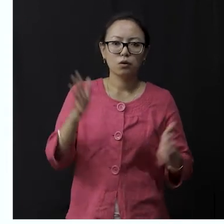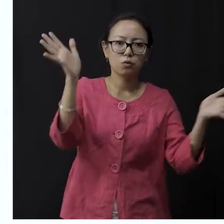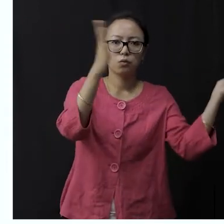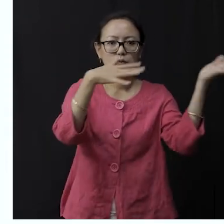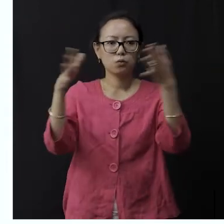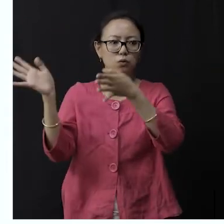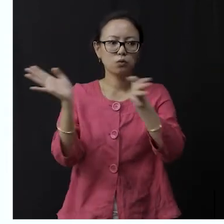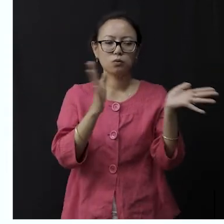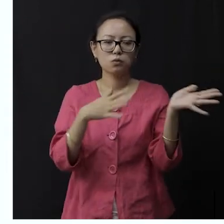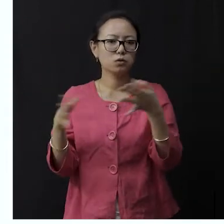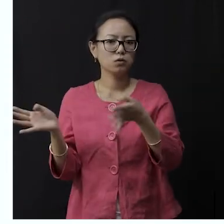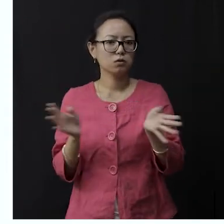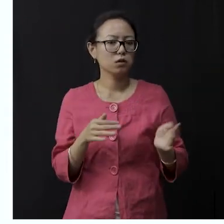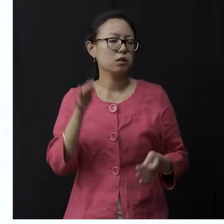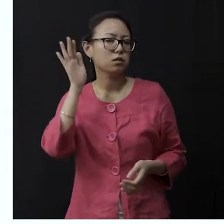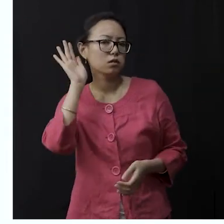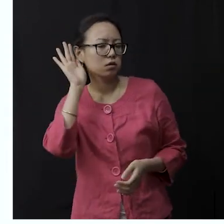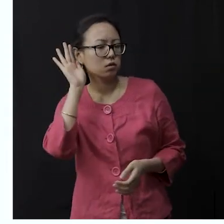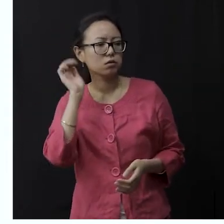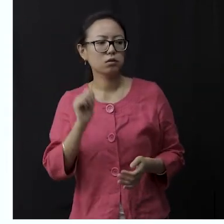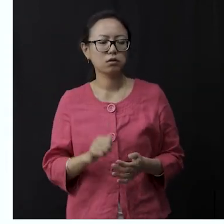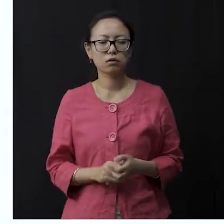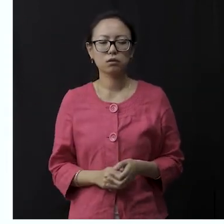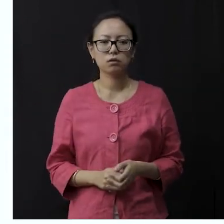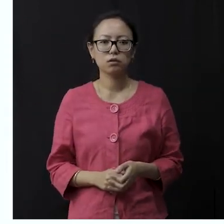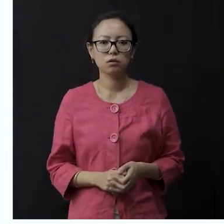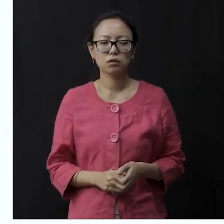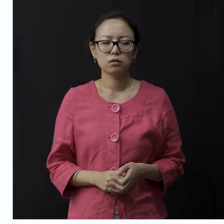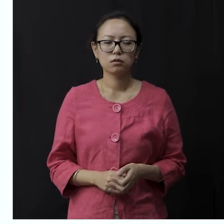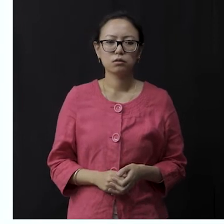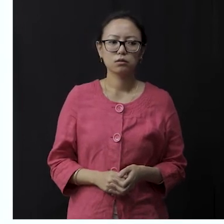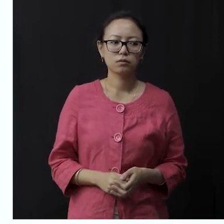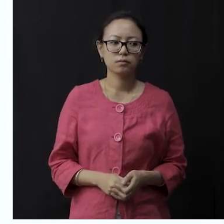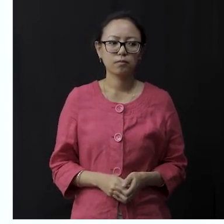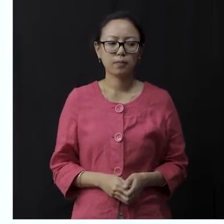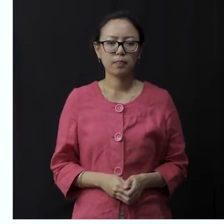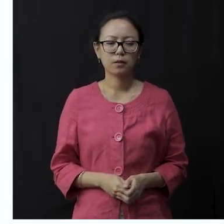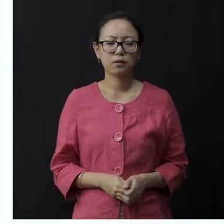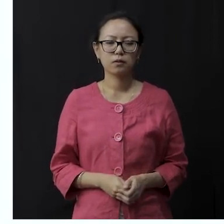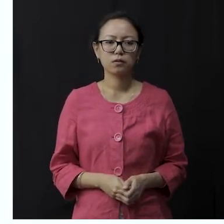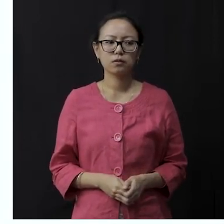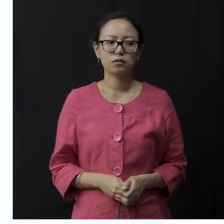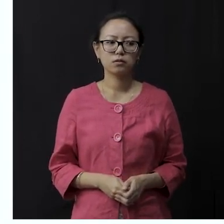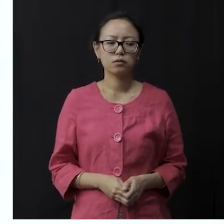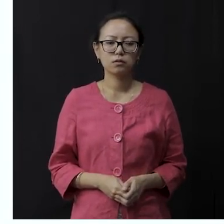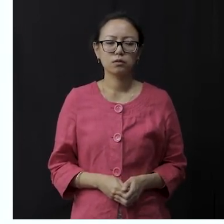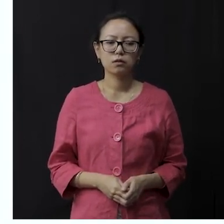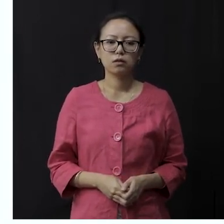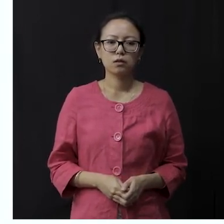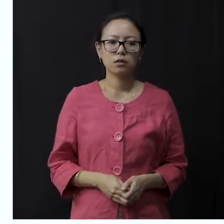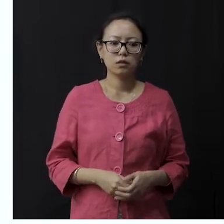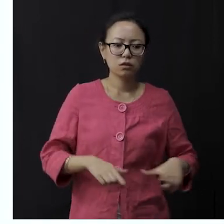wind blowing at night, from blowing around from one corner to another, right? We hear the soft wind